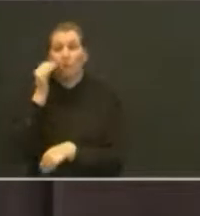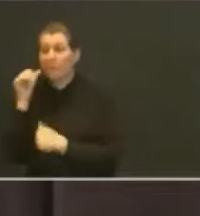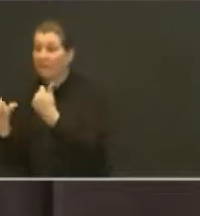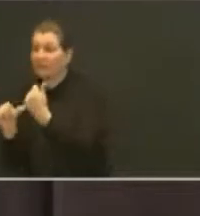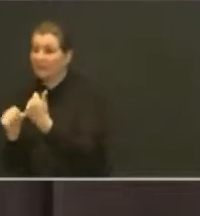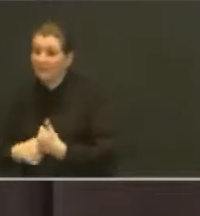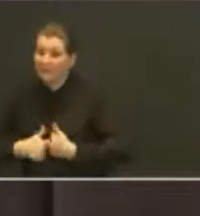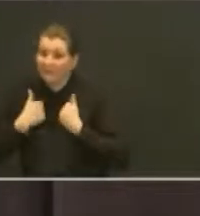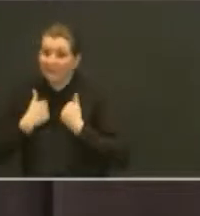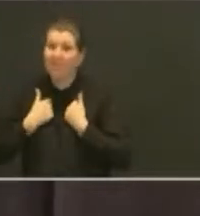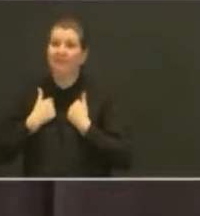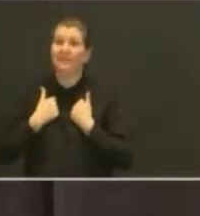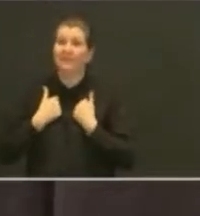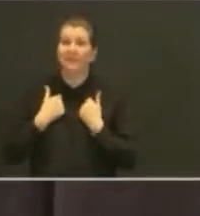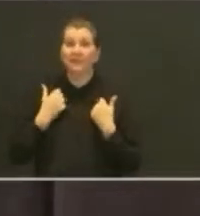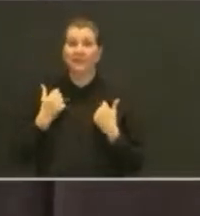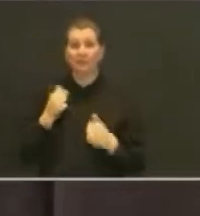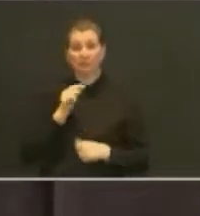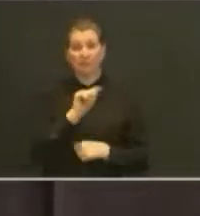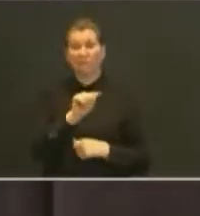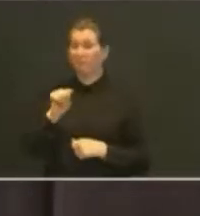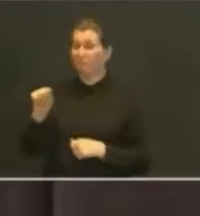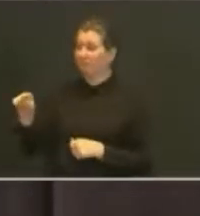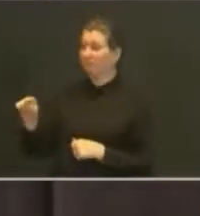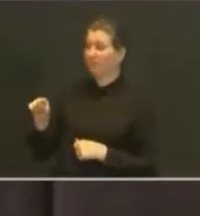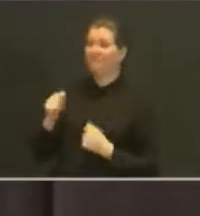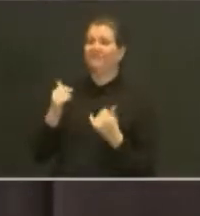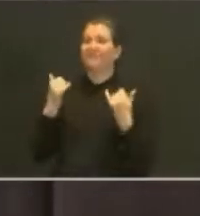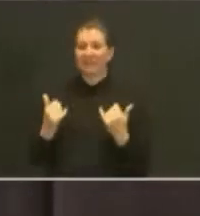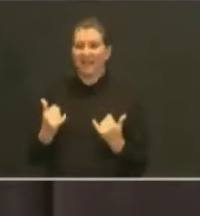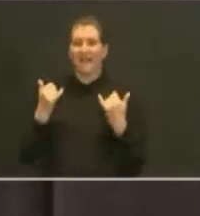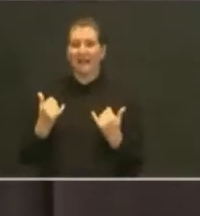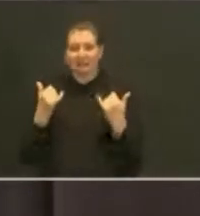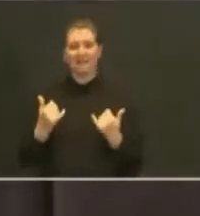Today, we will start